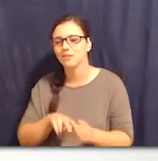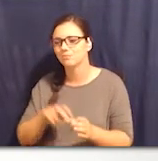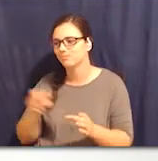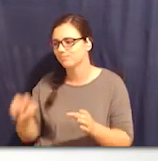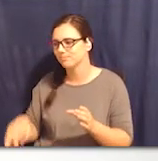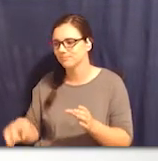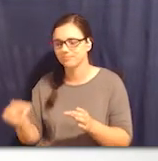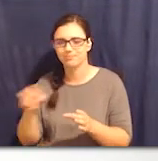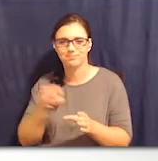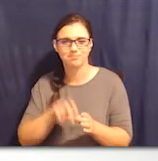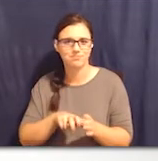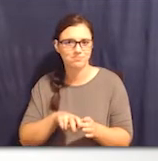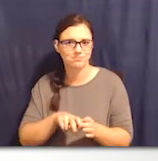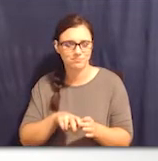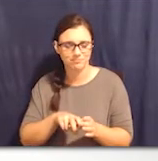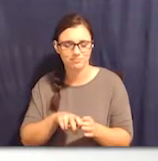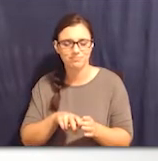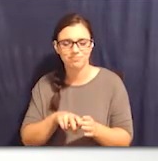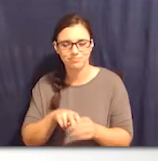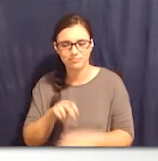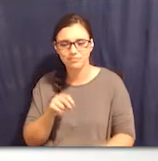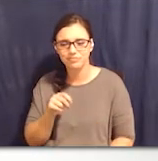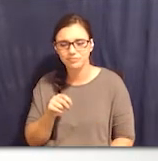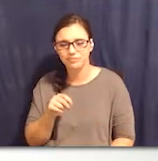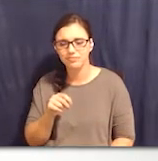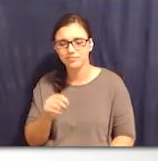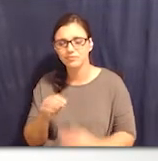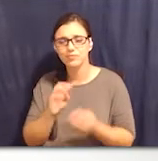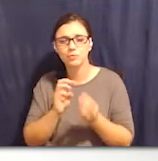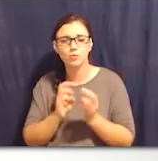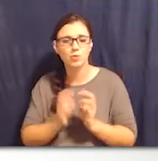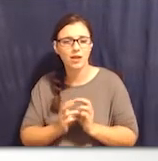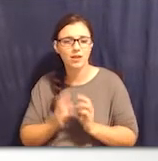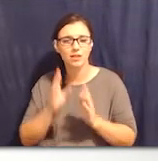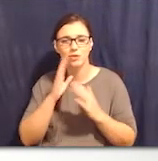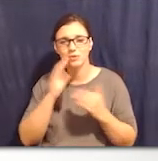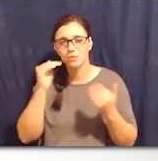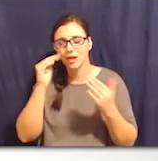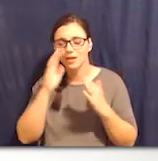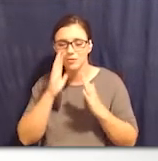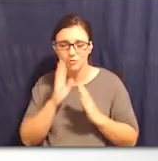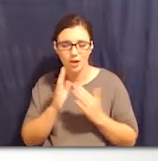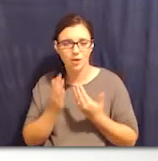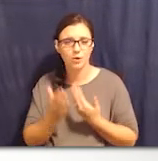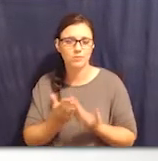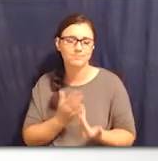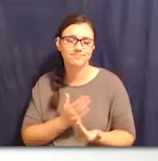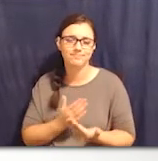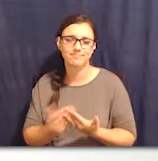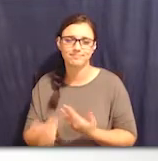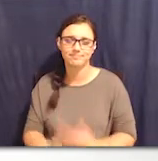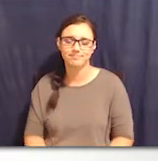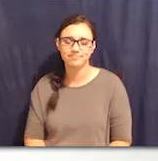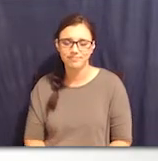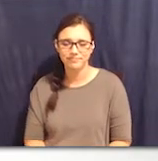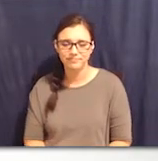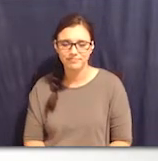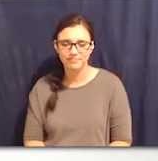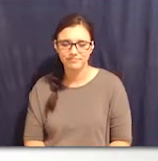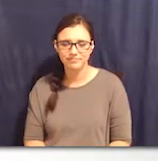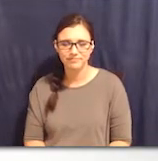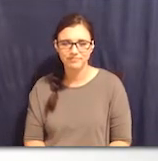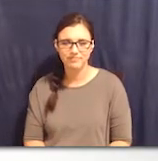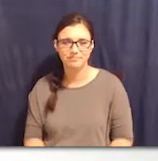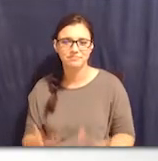and down, up off and back on, whether it's smile